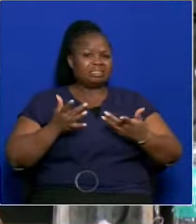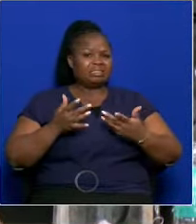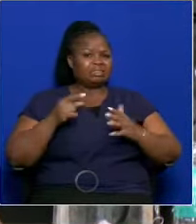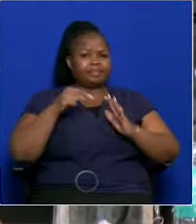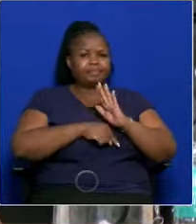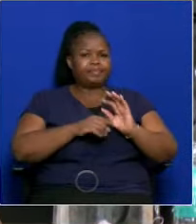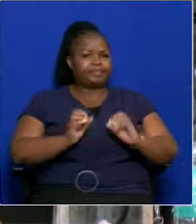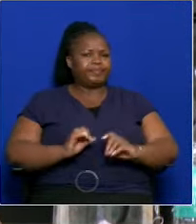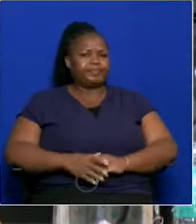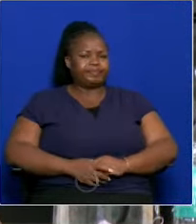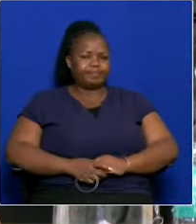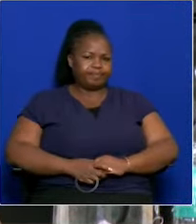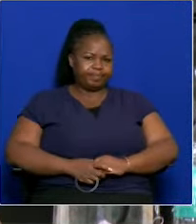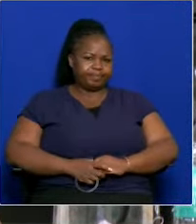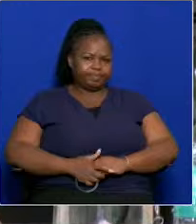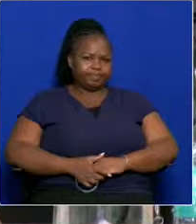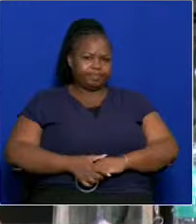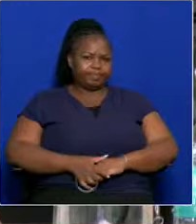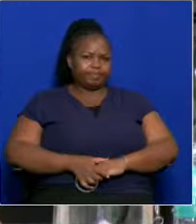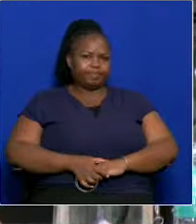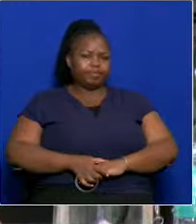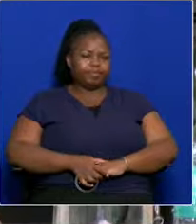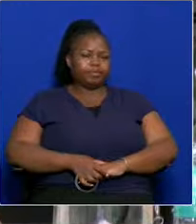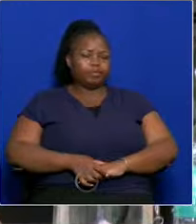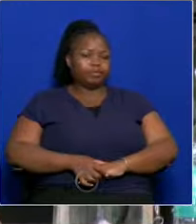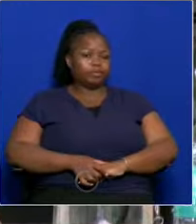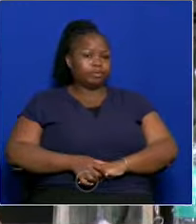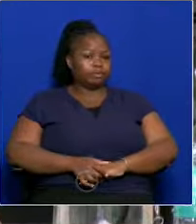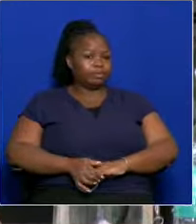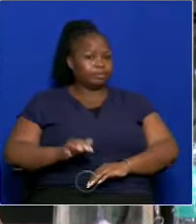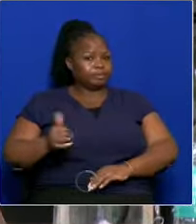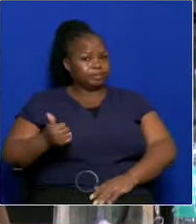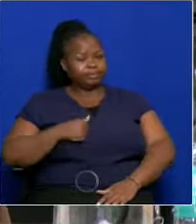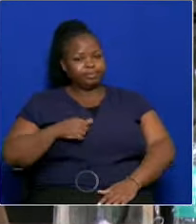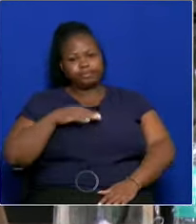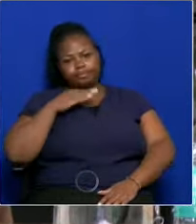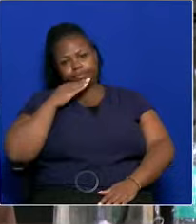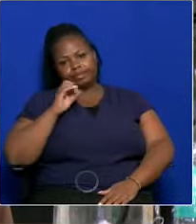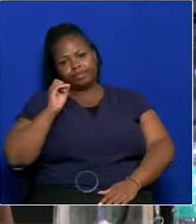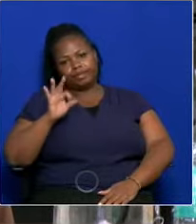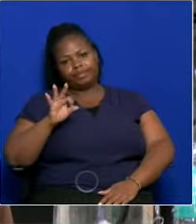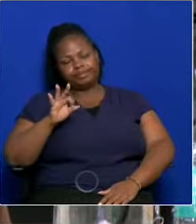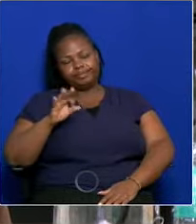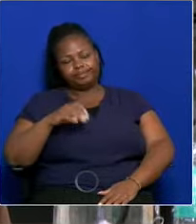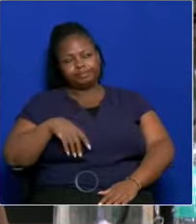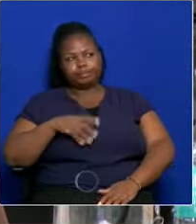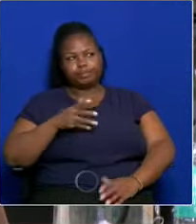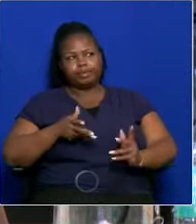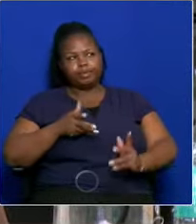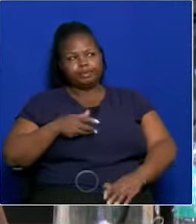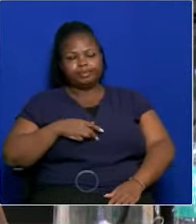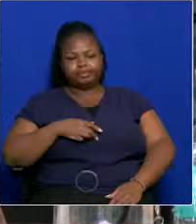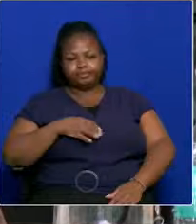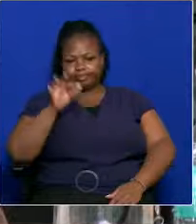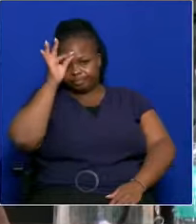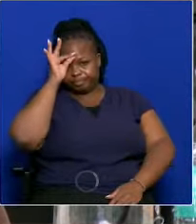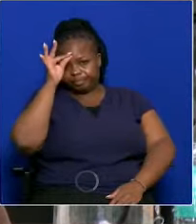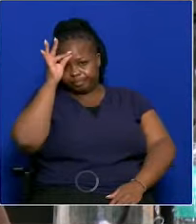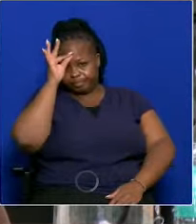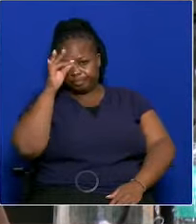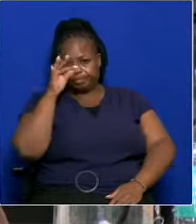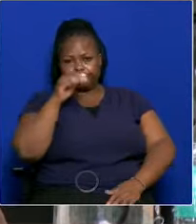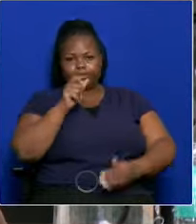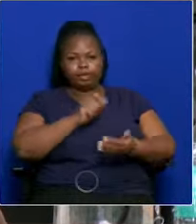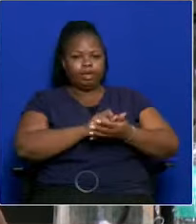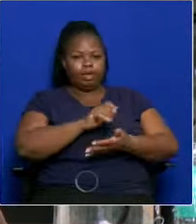then coincidental that if Regardas had, let's deal with the SAPS articles,